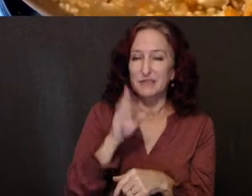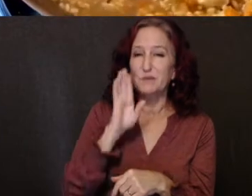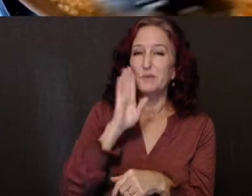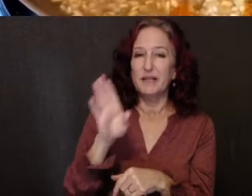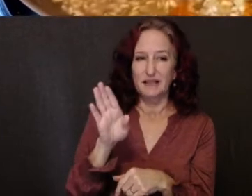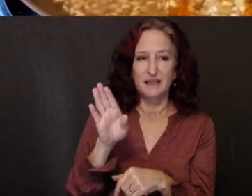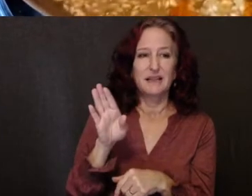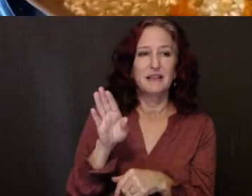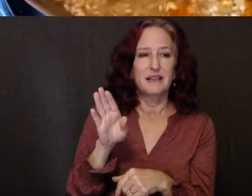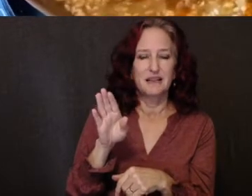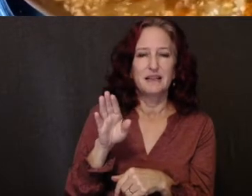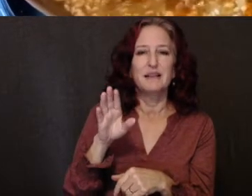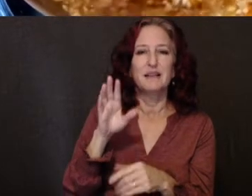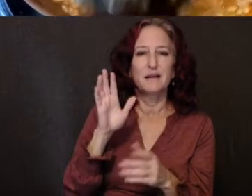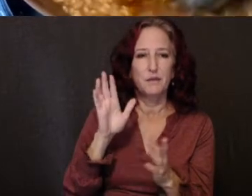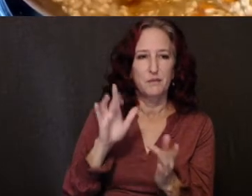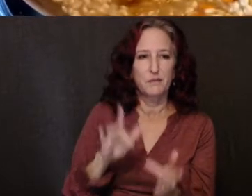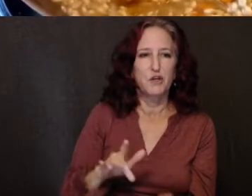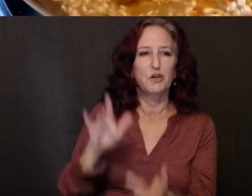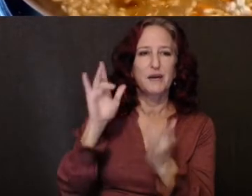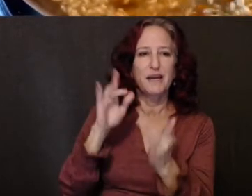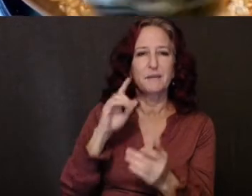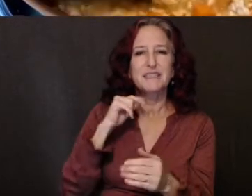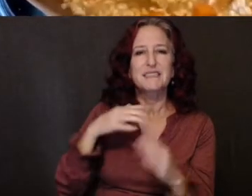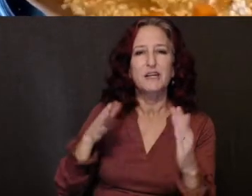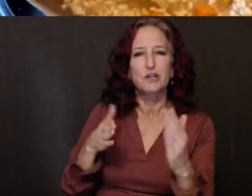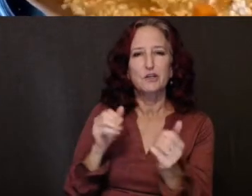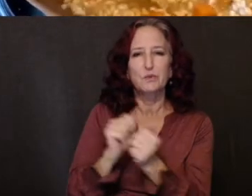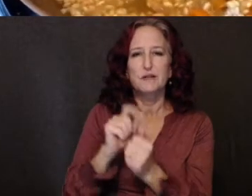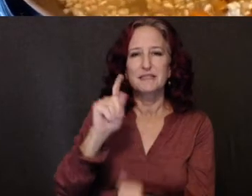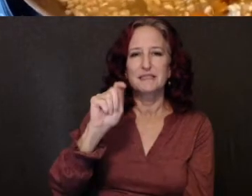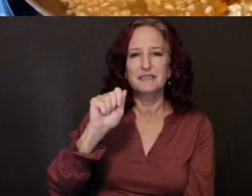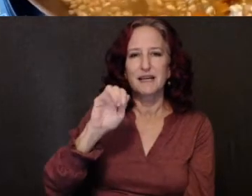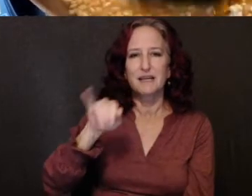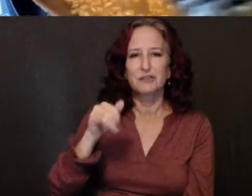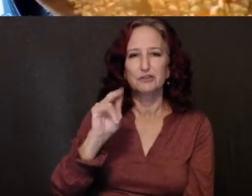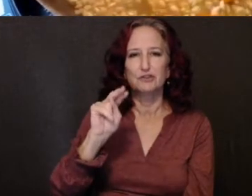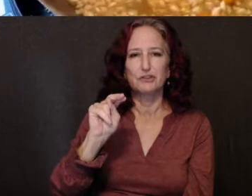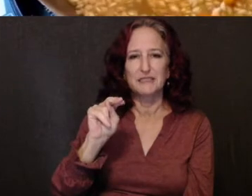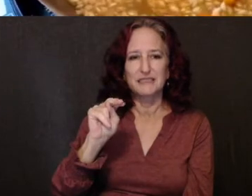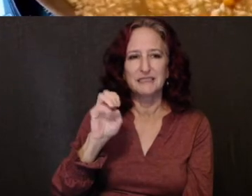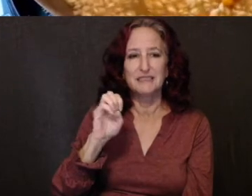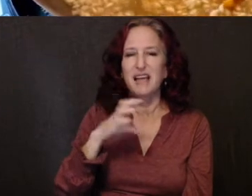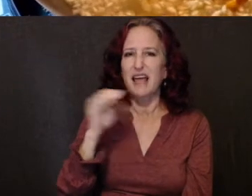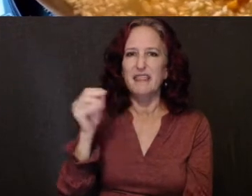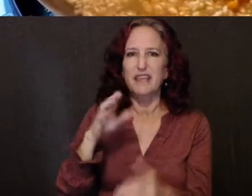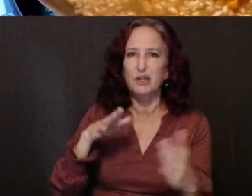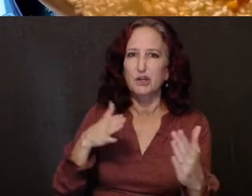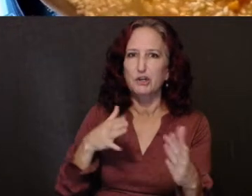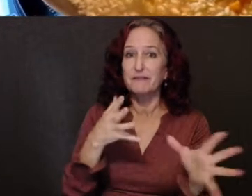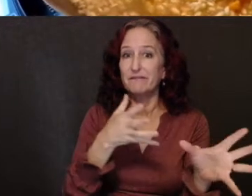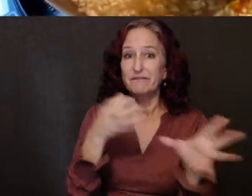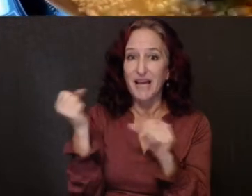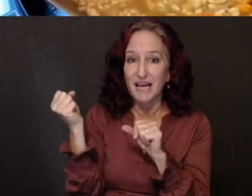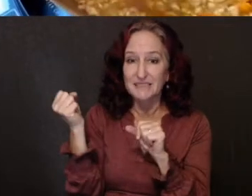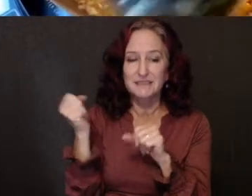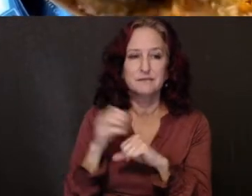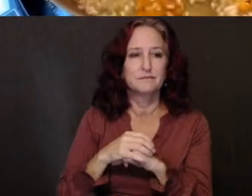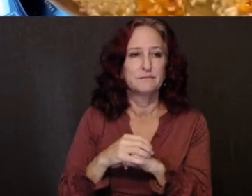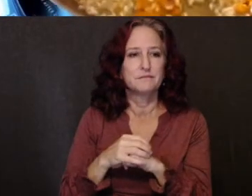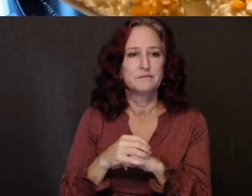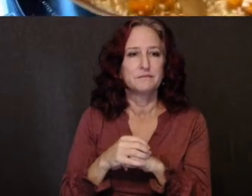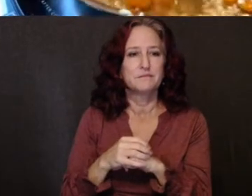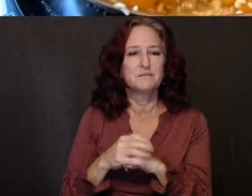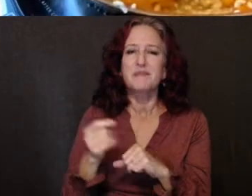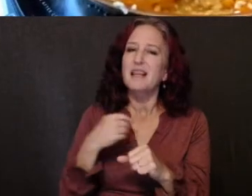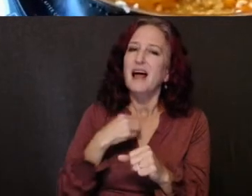to puree it, yeah. To puree it and mix it in there. This one may actually become that because I cooked it in the tagine